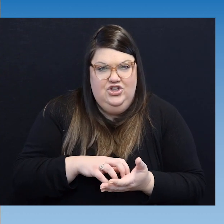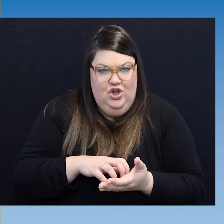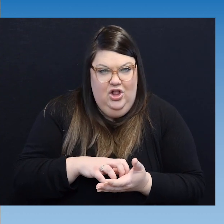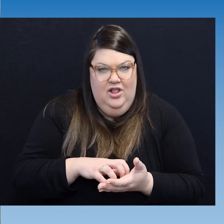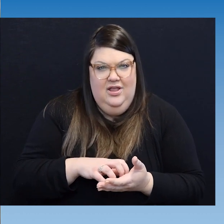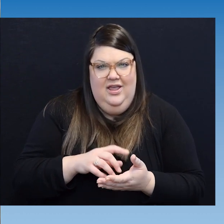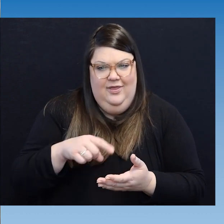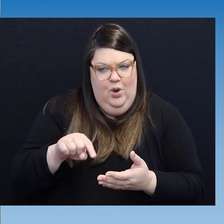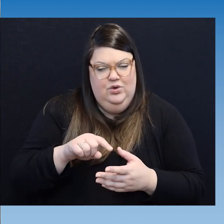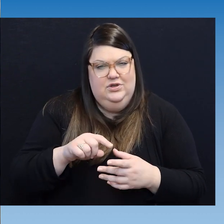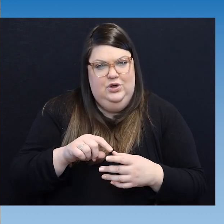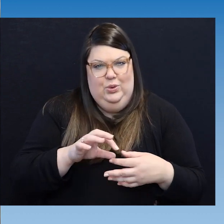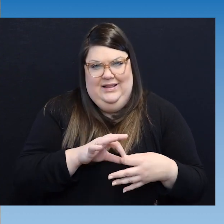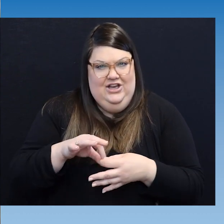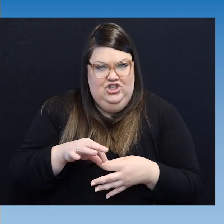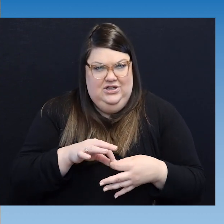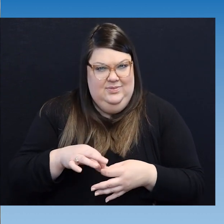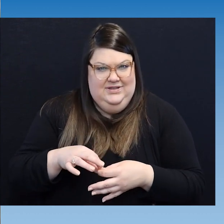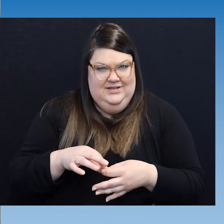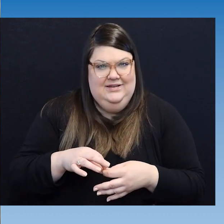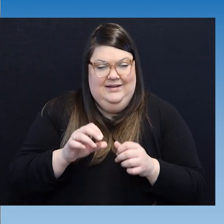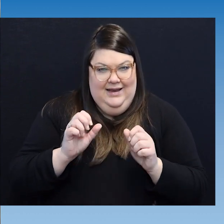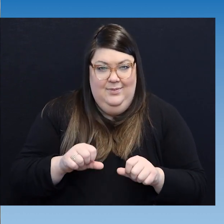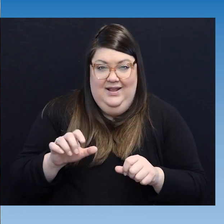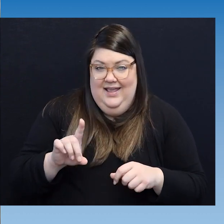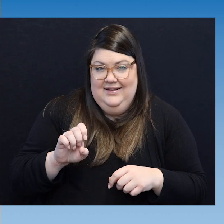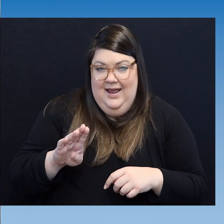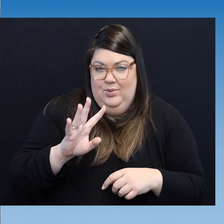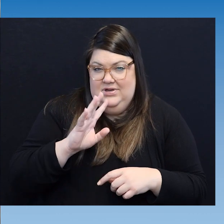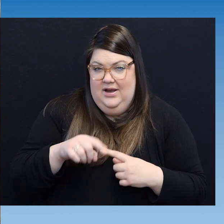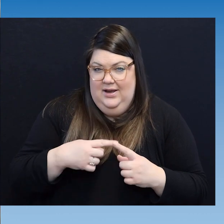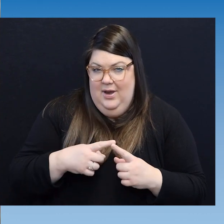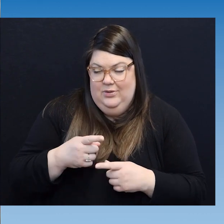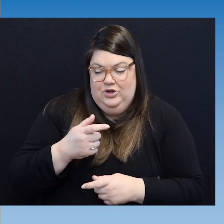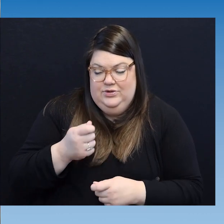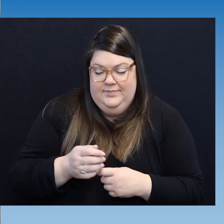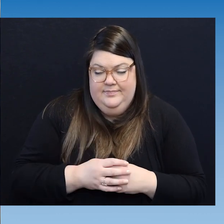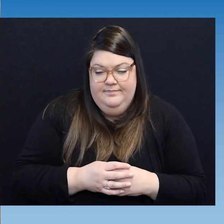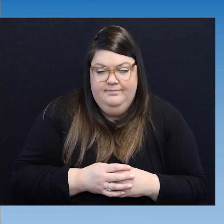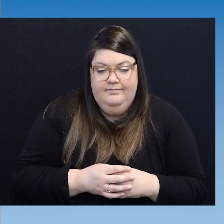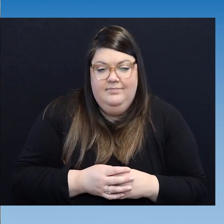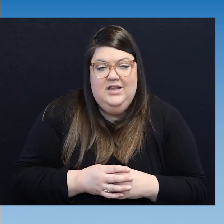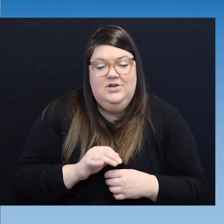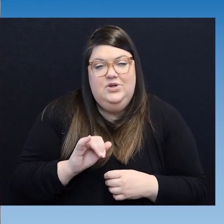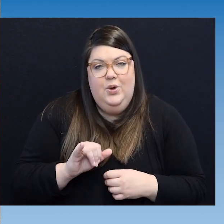of interpersonal relationships that Deb gave so much interesting insight into. And I ended up